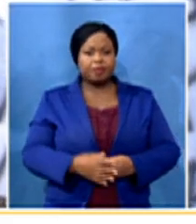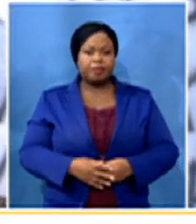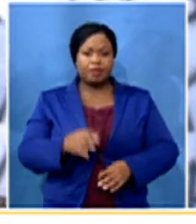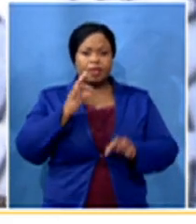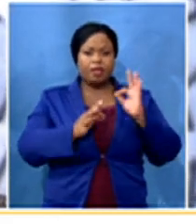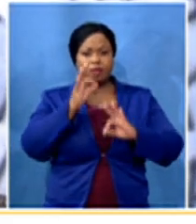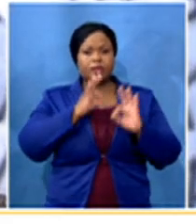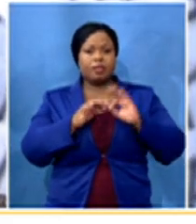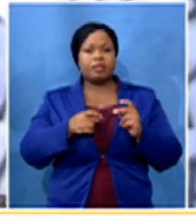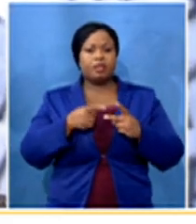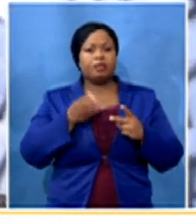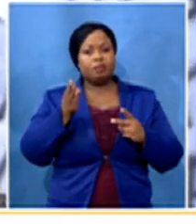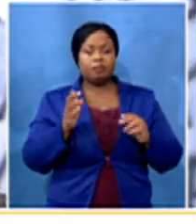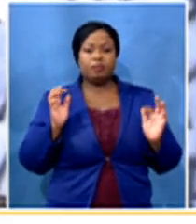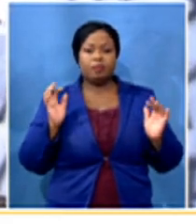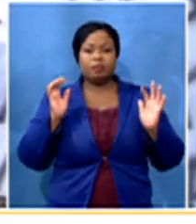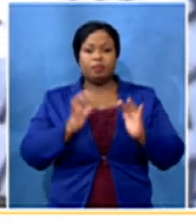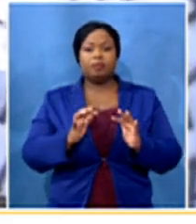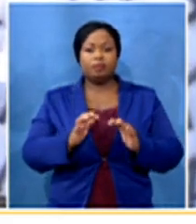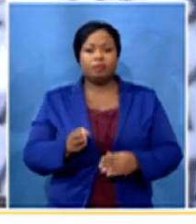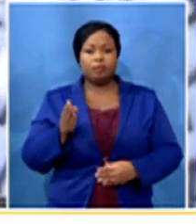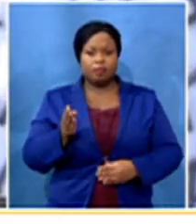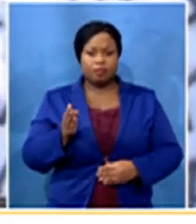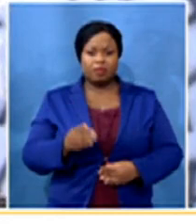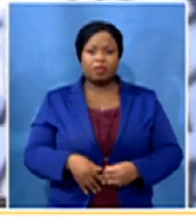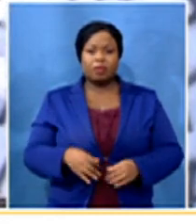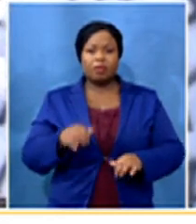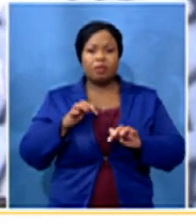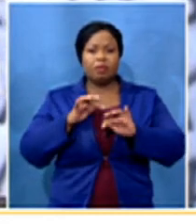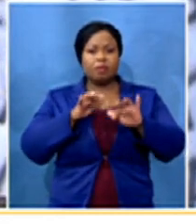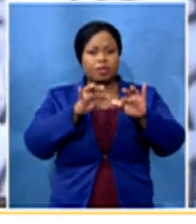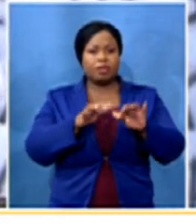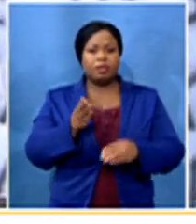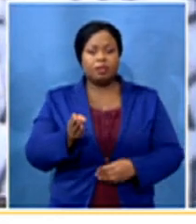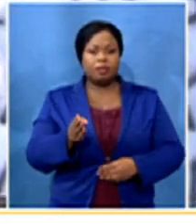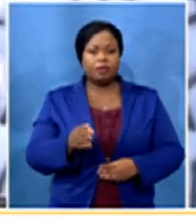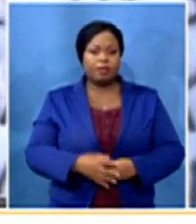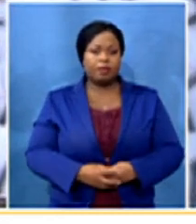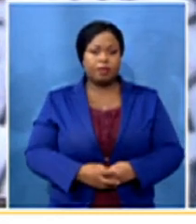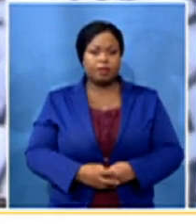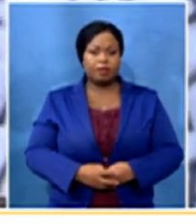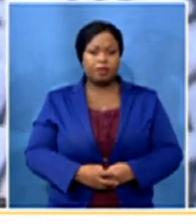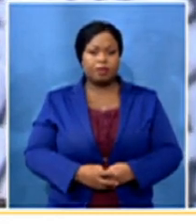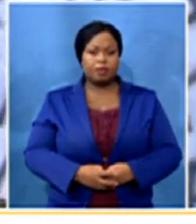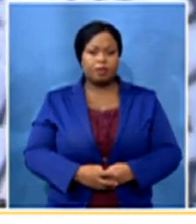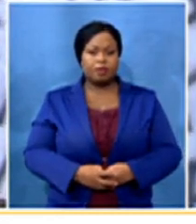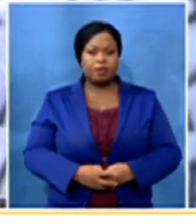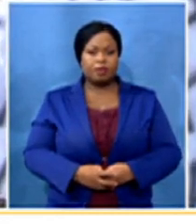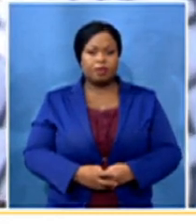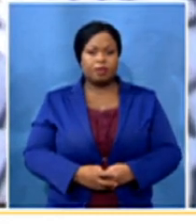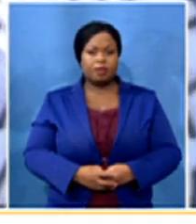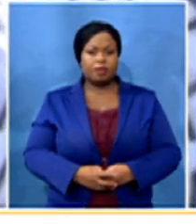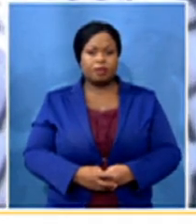already see people are gathering there. And what time is this march about to begin? And talk to us about their grievances.